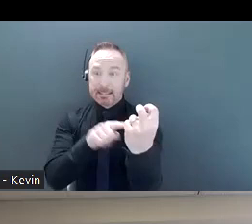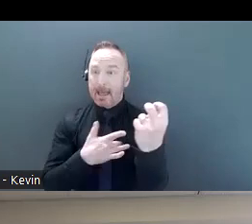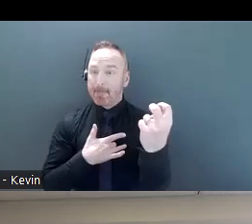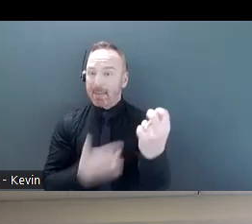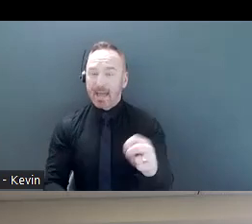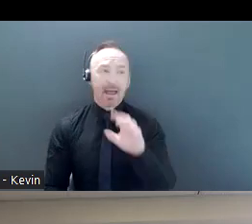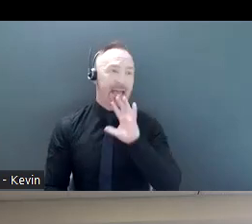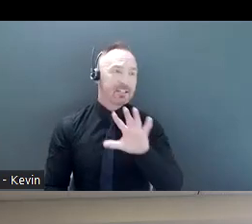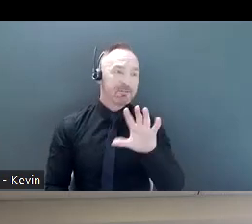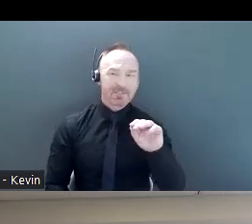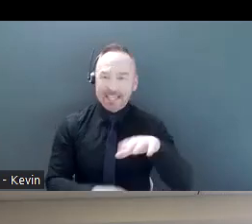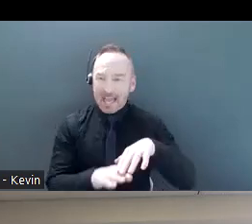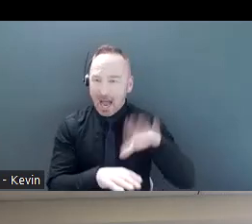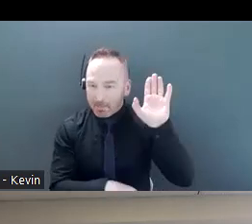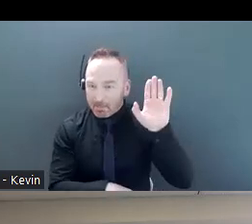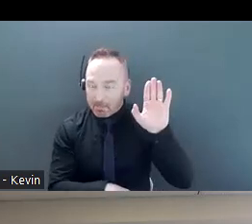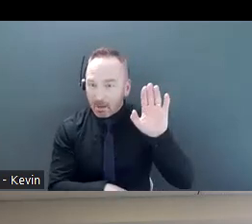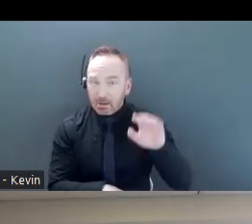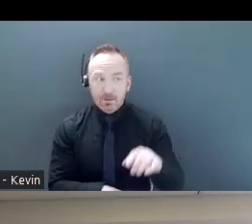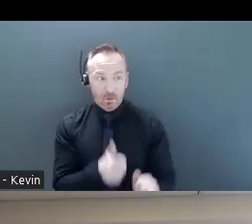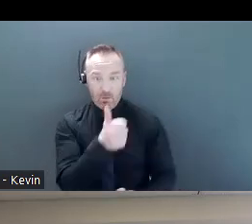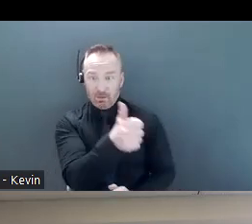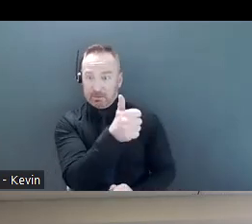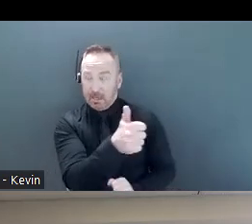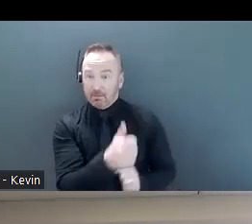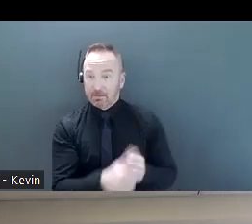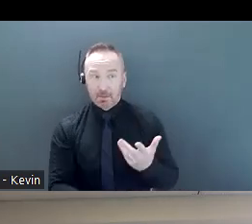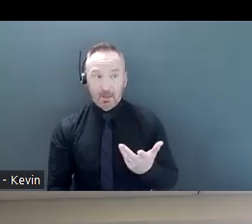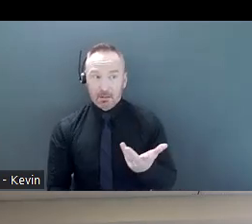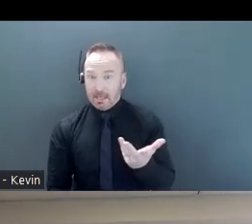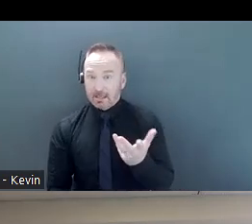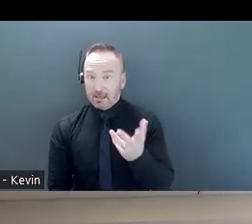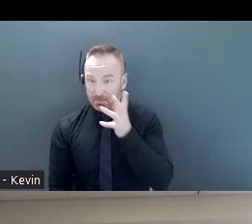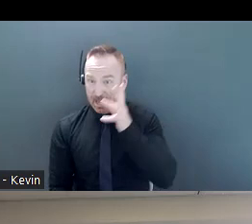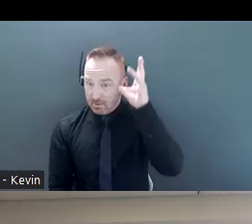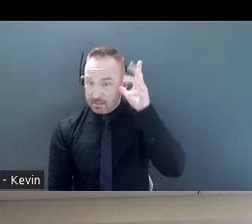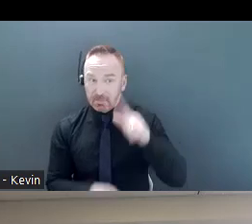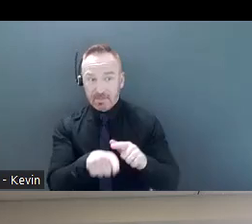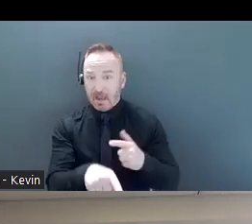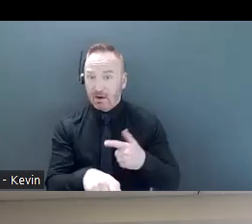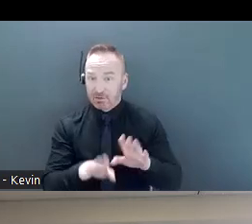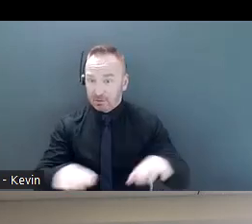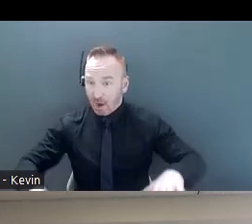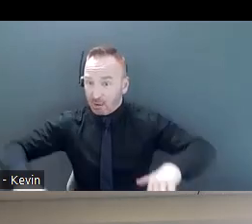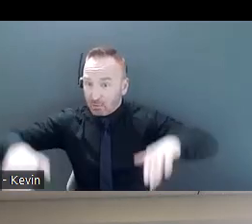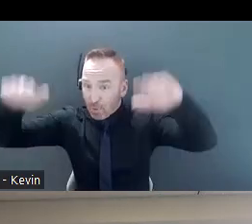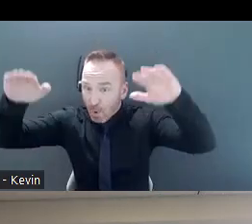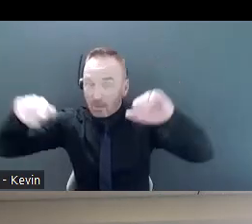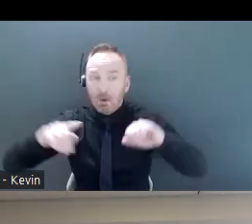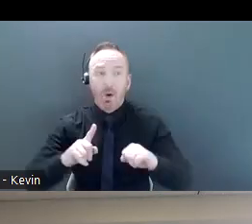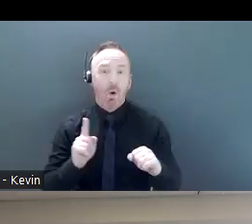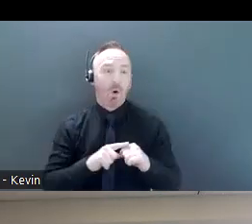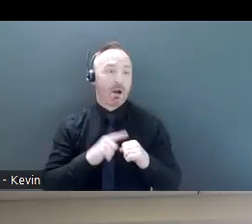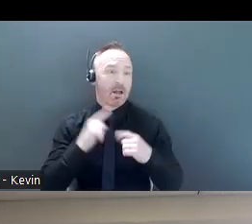they're parents of older children and thinking of grandchildren coming along in the future, or many judges I've appeared of